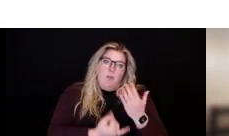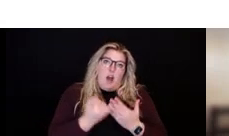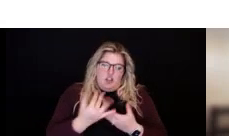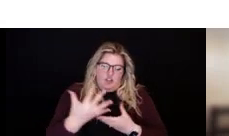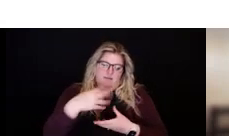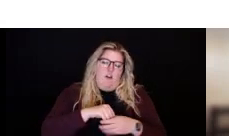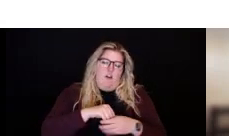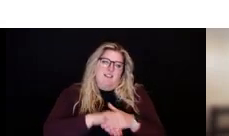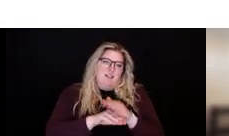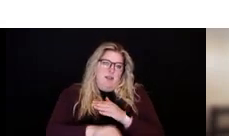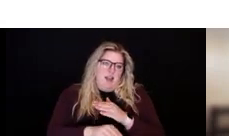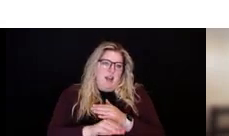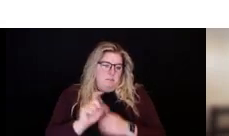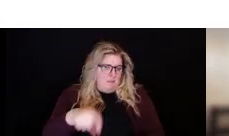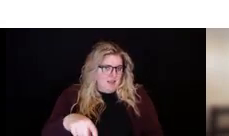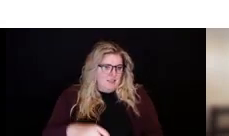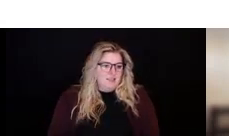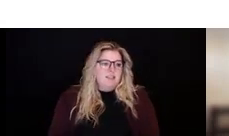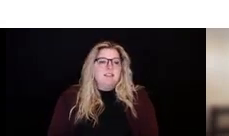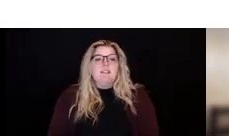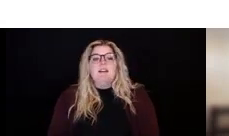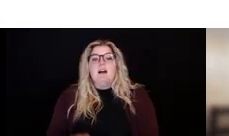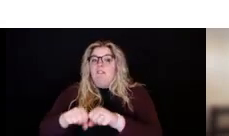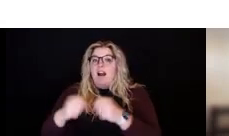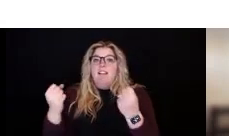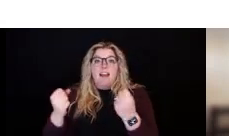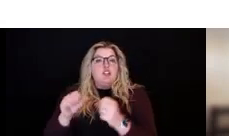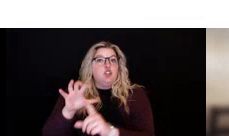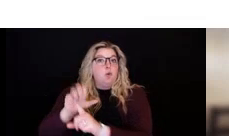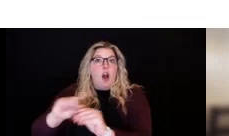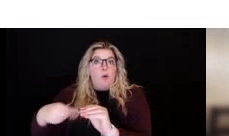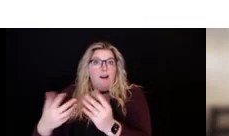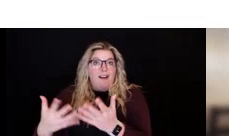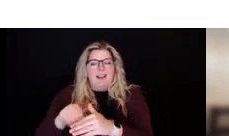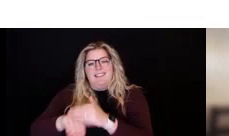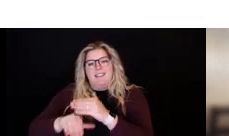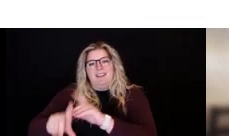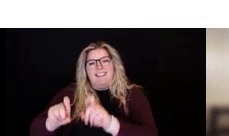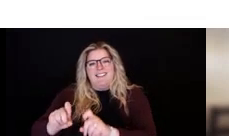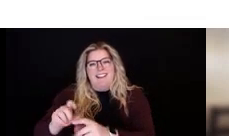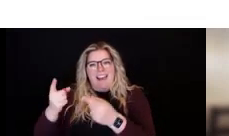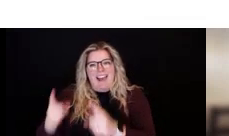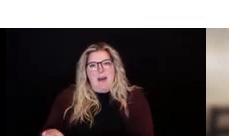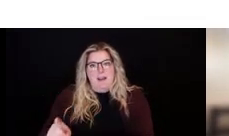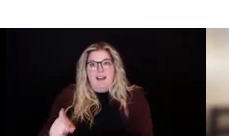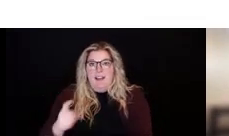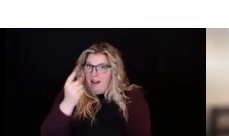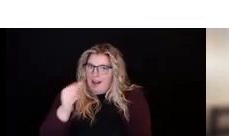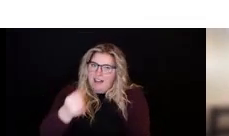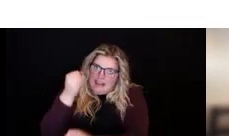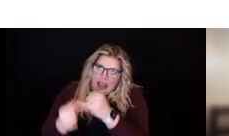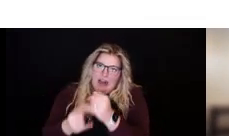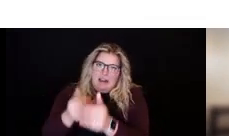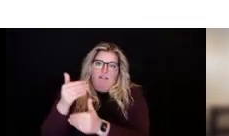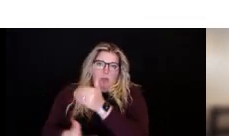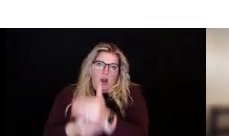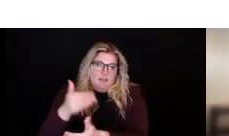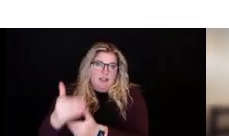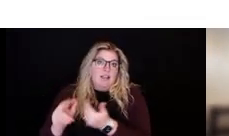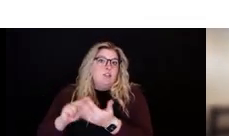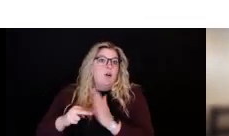These violations were not flagged until accessibility testing occurred at the end of the process after development